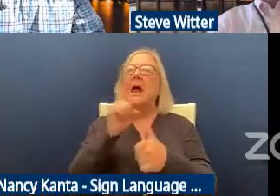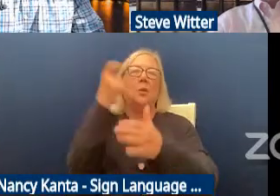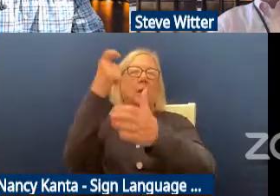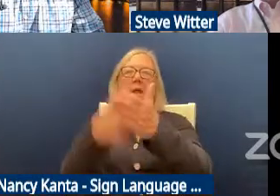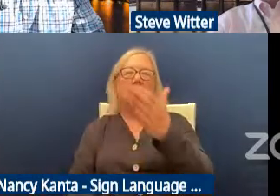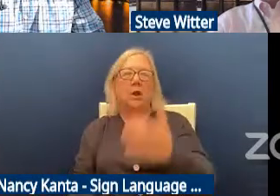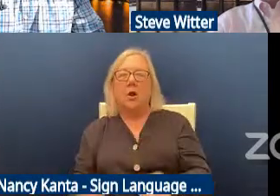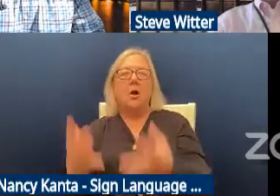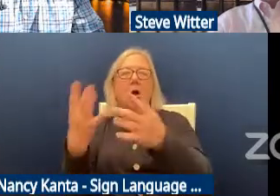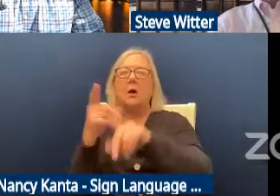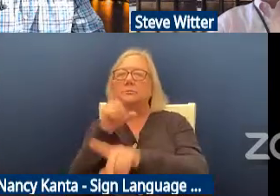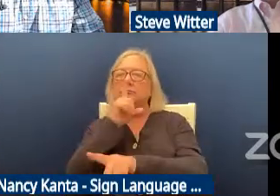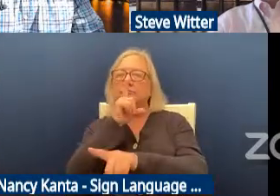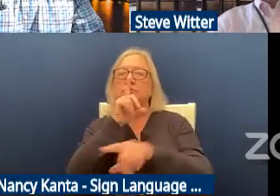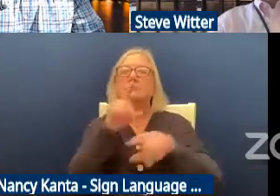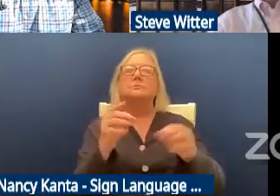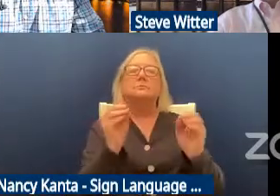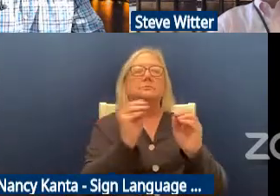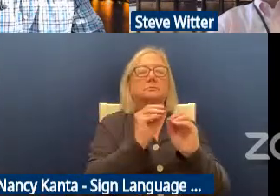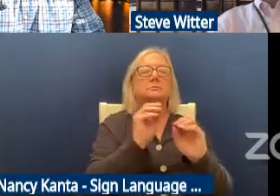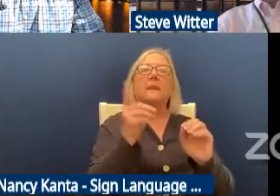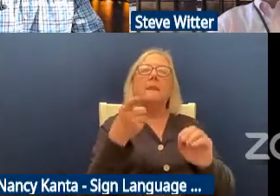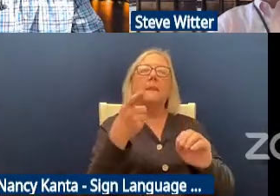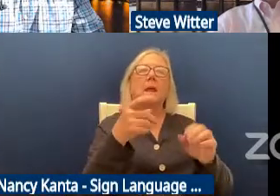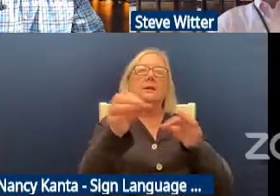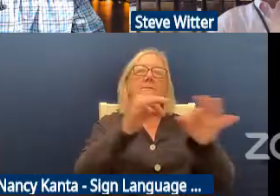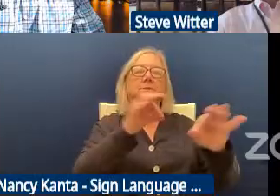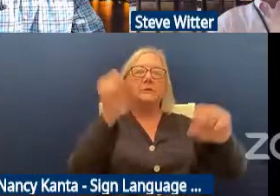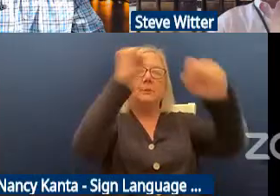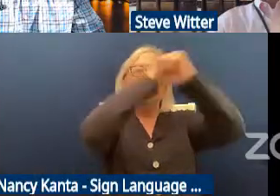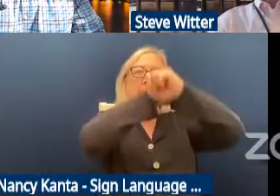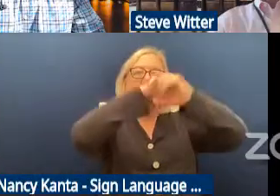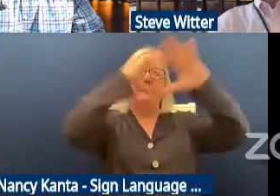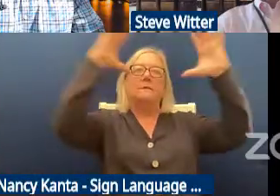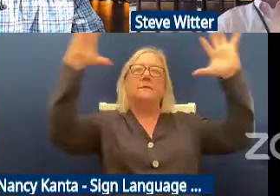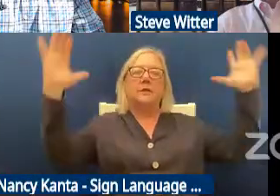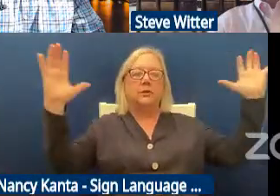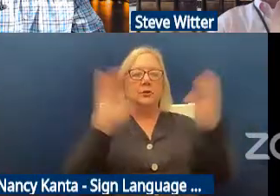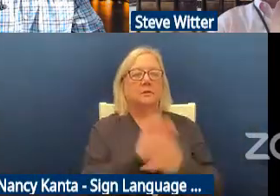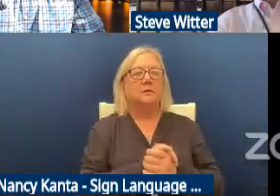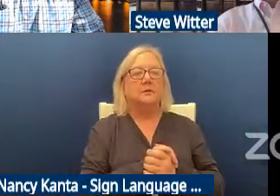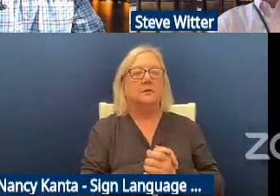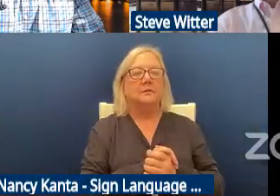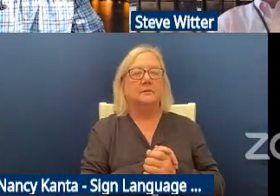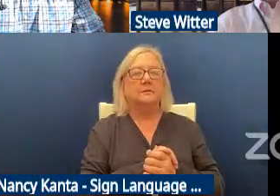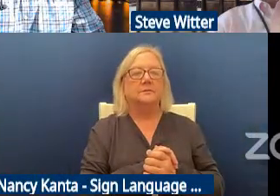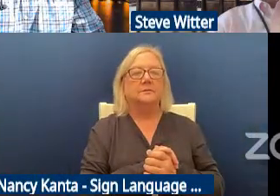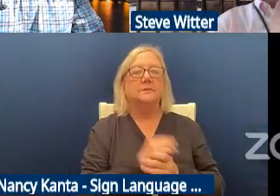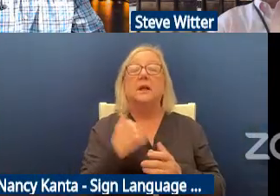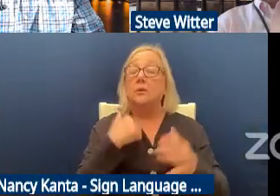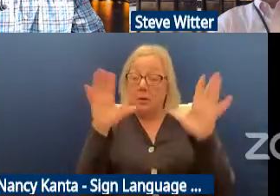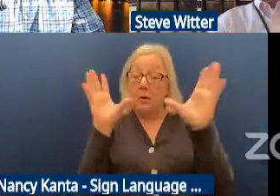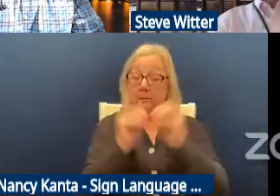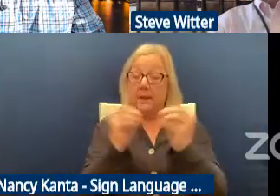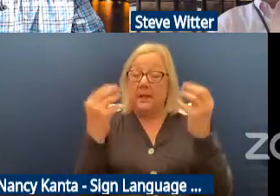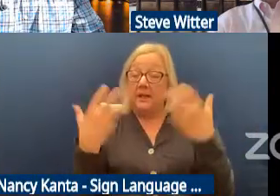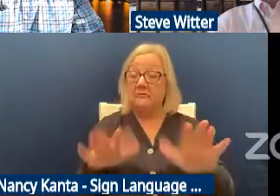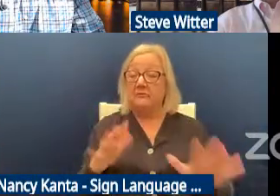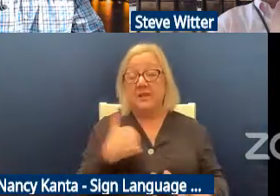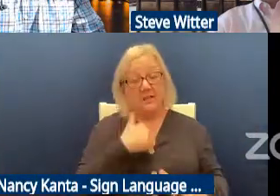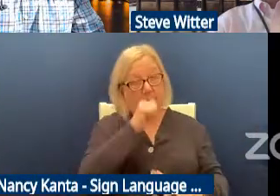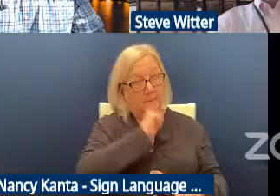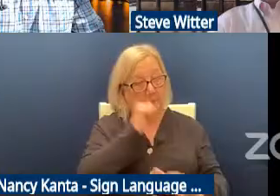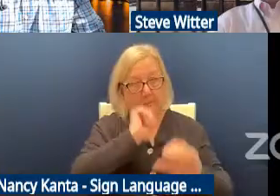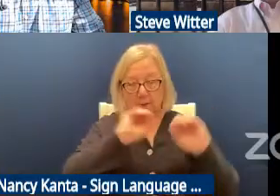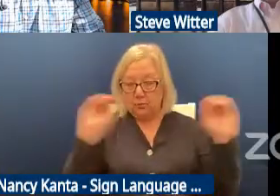came out of those sessions just I have no patience, so I was not looking forward